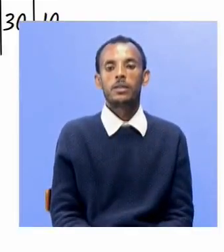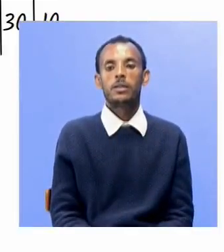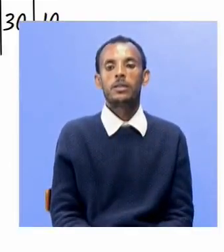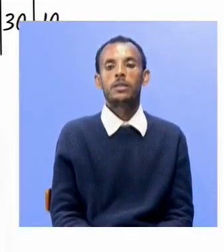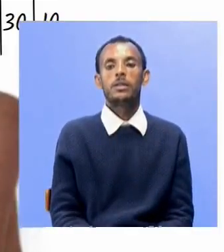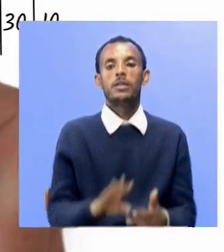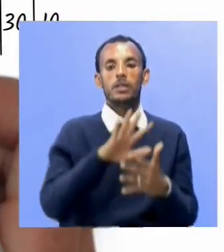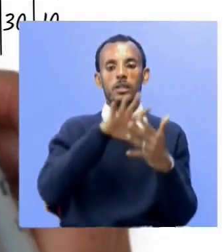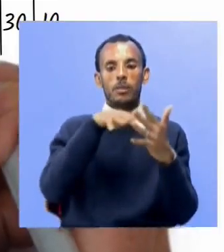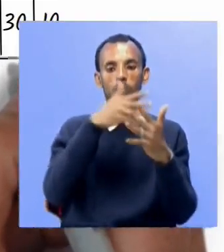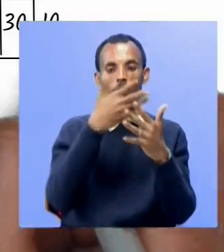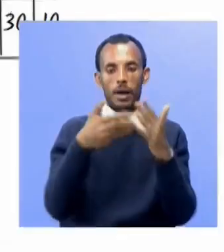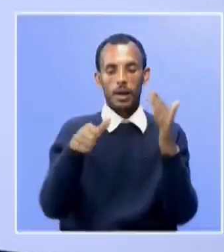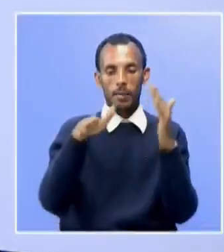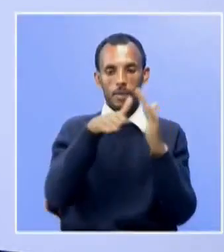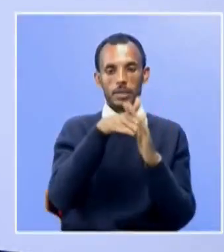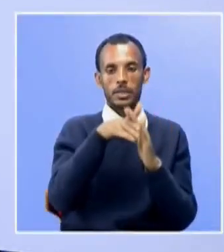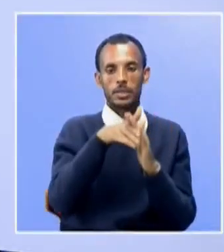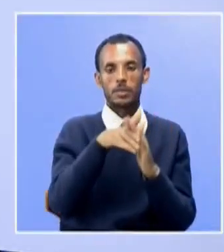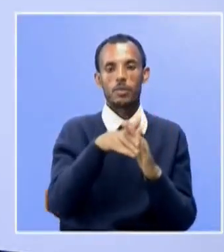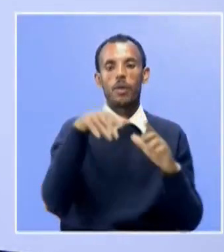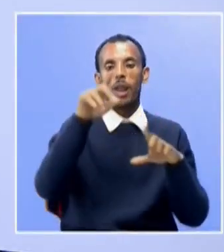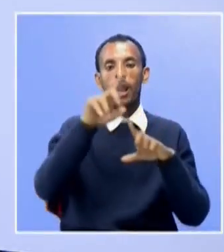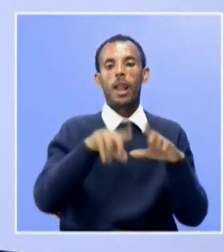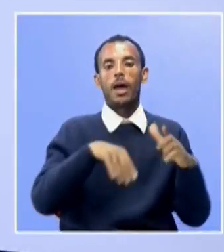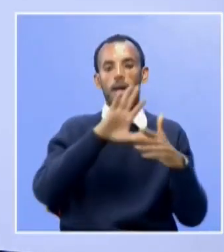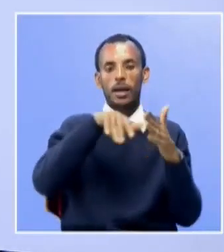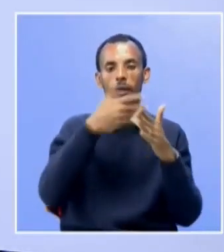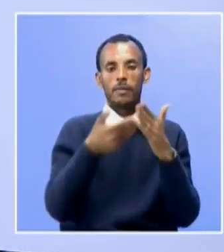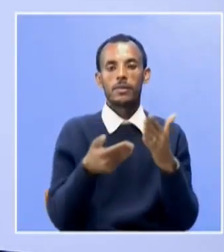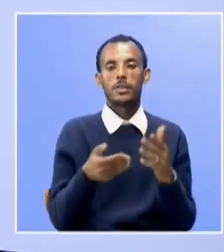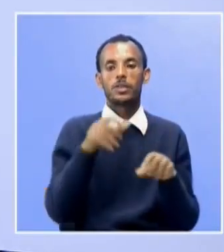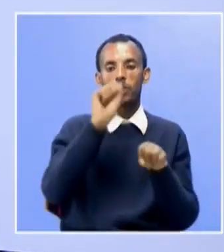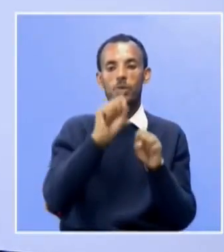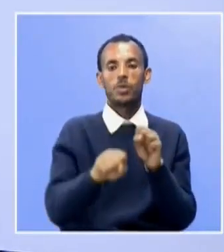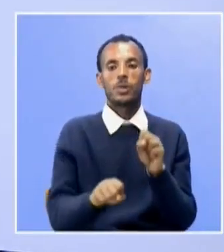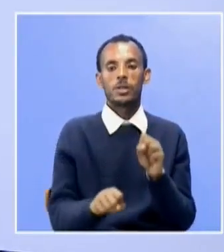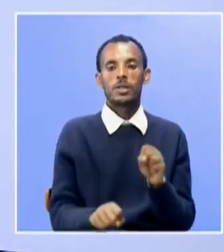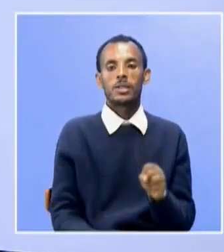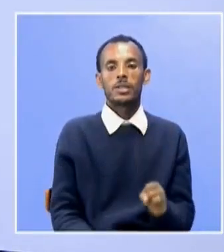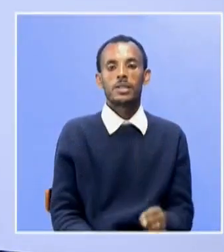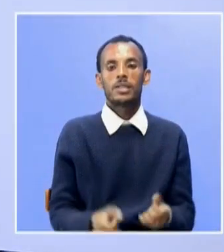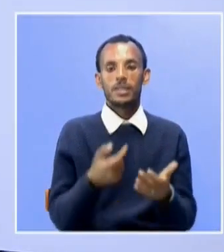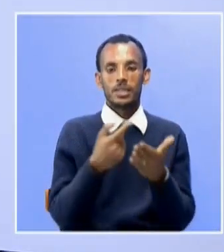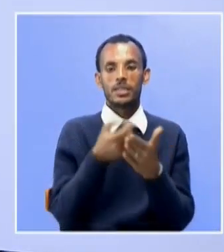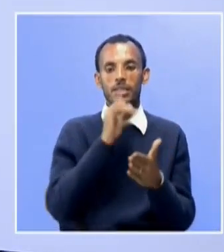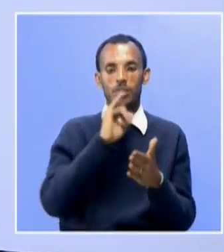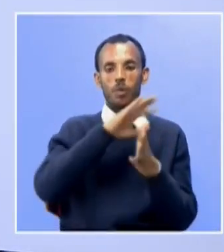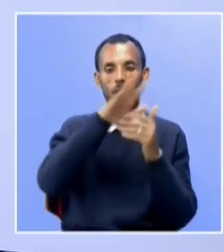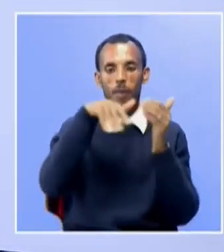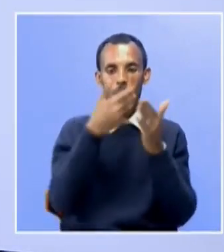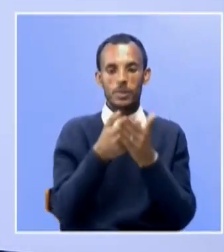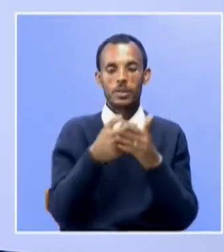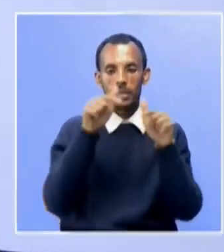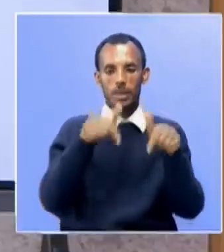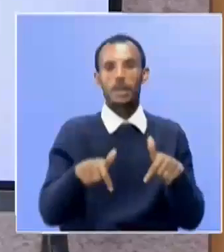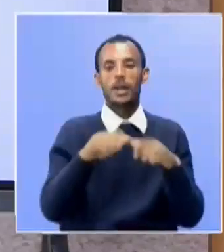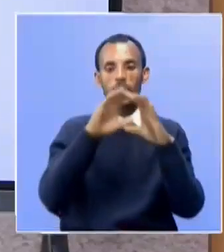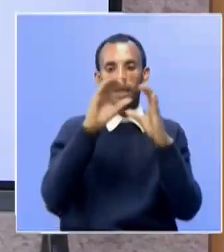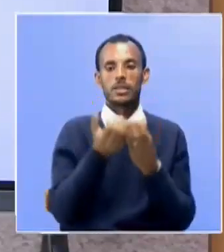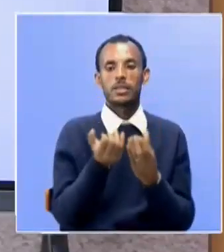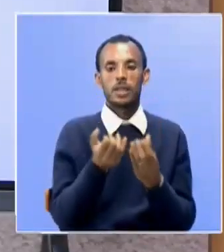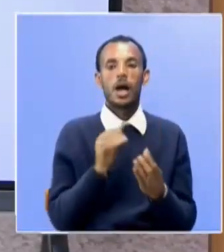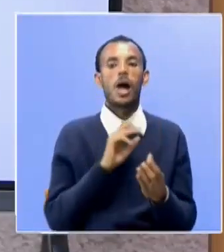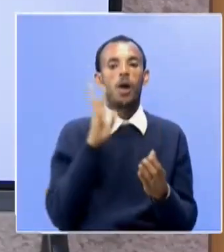tabular representation of this line graph. That's it. So this is all about today's lesson. I'll give